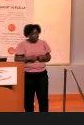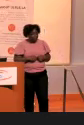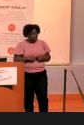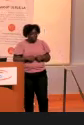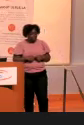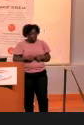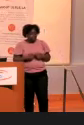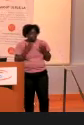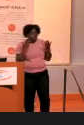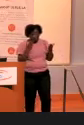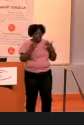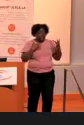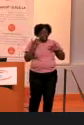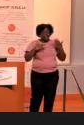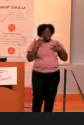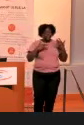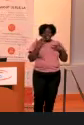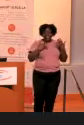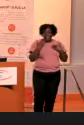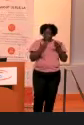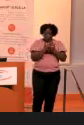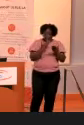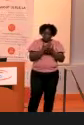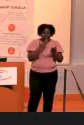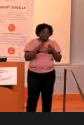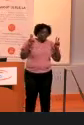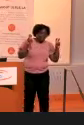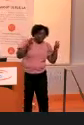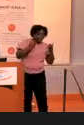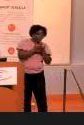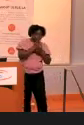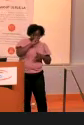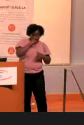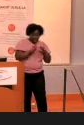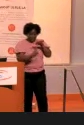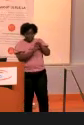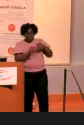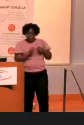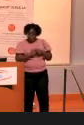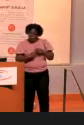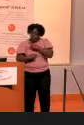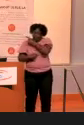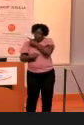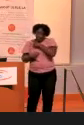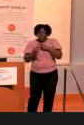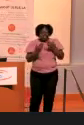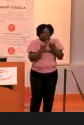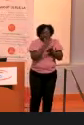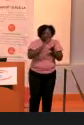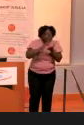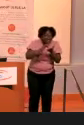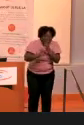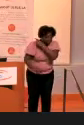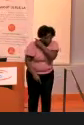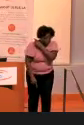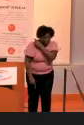Now, here's some of the exciting stuff. These are the new kids on the block, obinutuzumab. This is a study that was published in the New